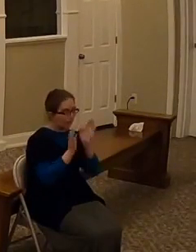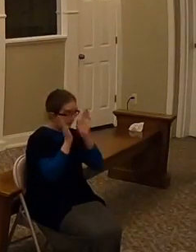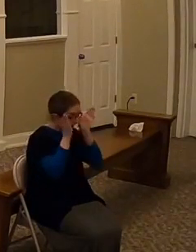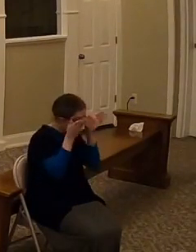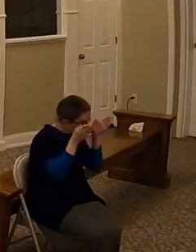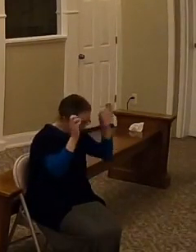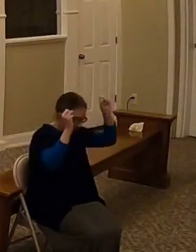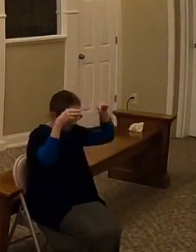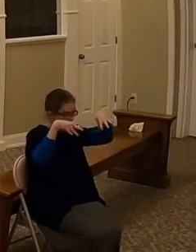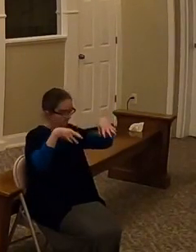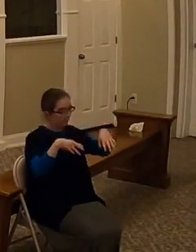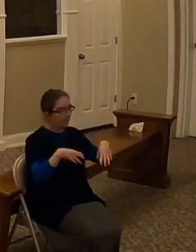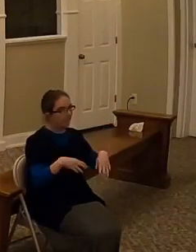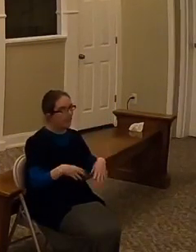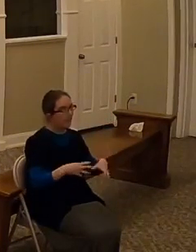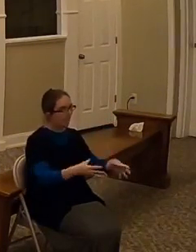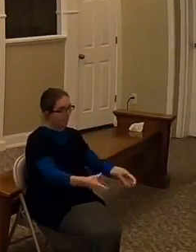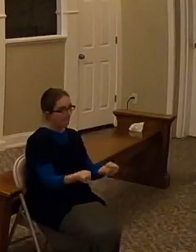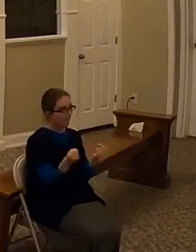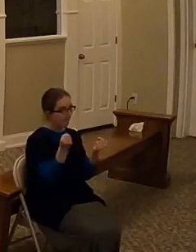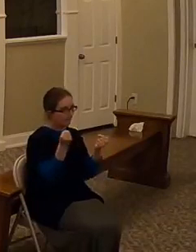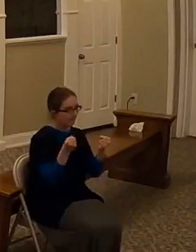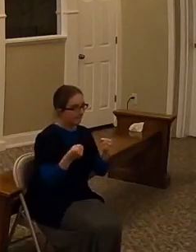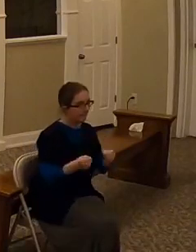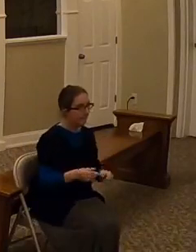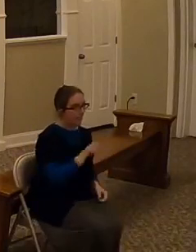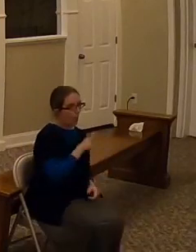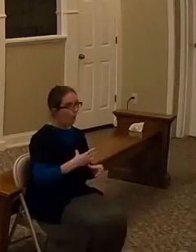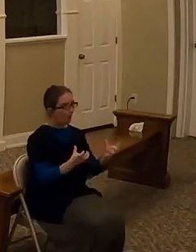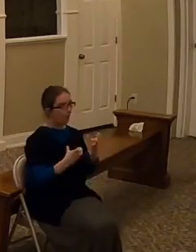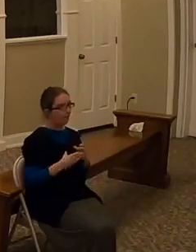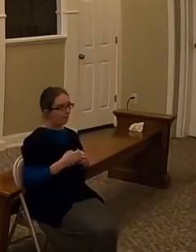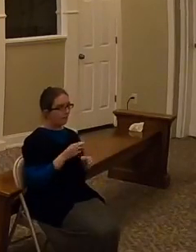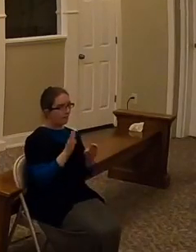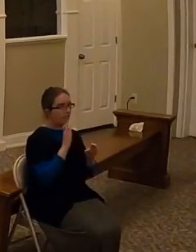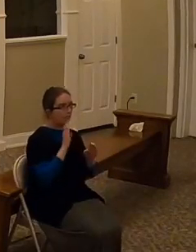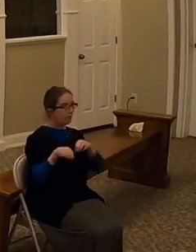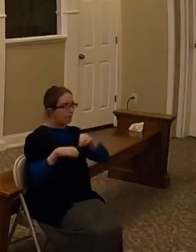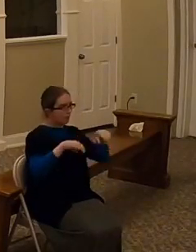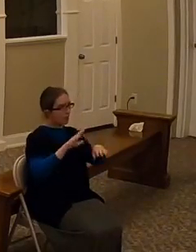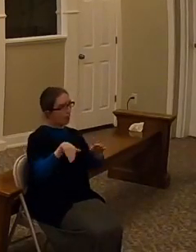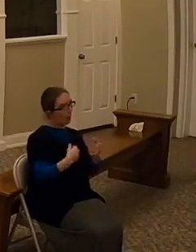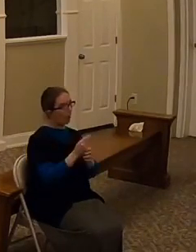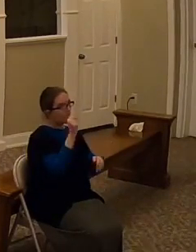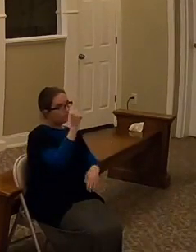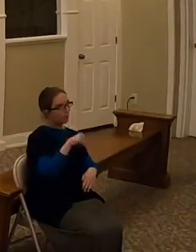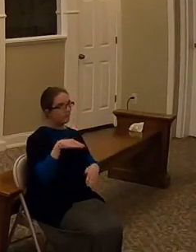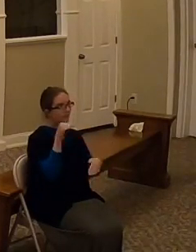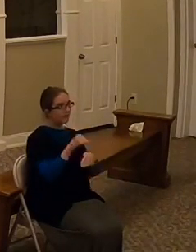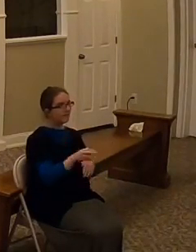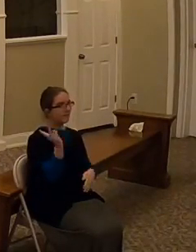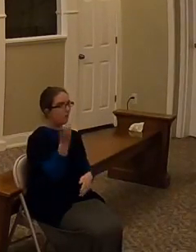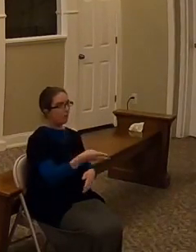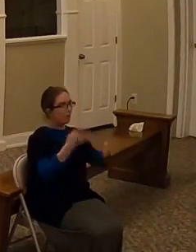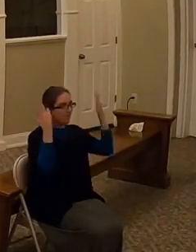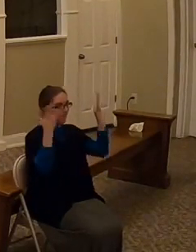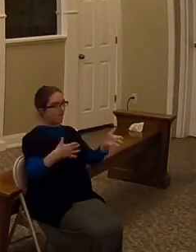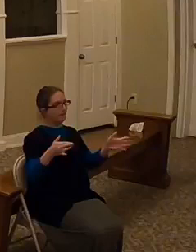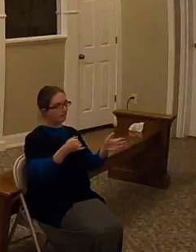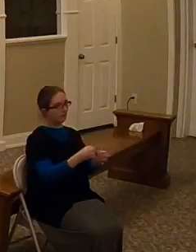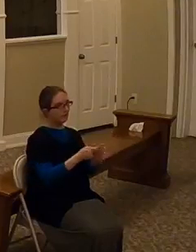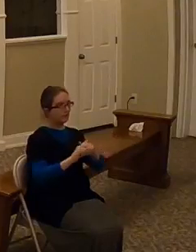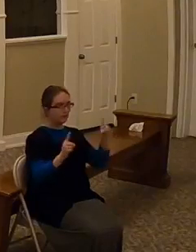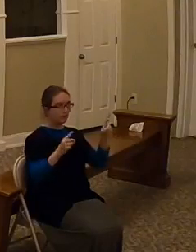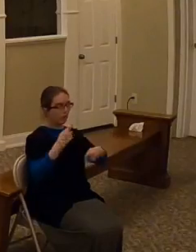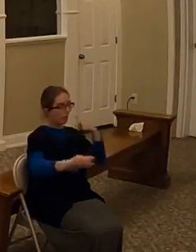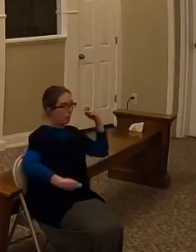and didn't get back to it. So we're going to pick it up. And Lord willing, we're going to be doing this every Tuesday night till we get it done. Amen.